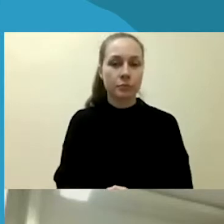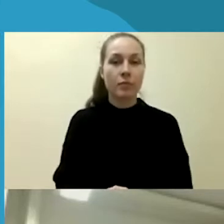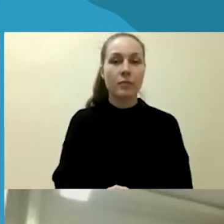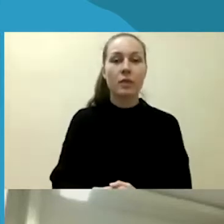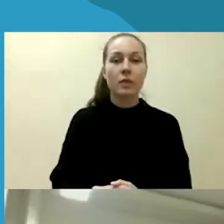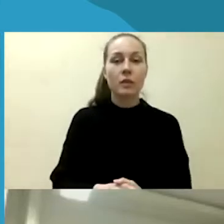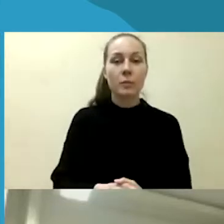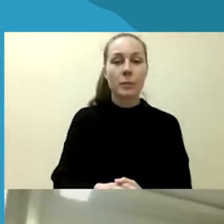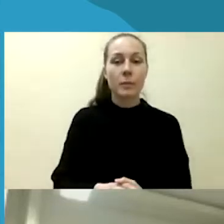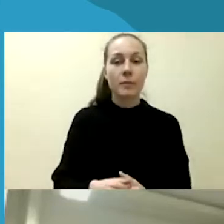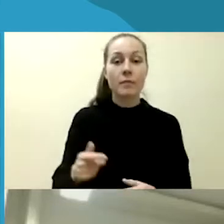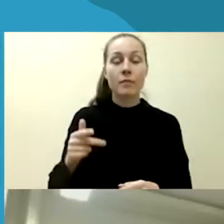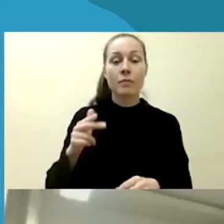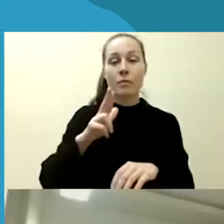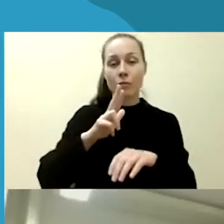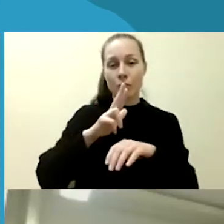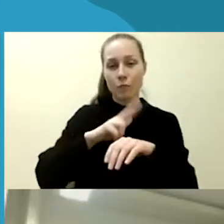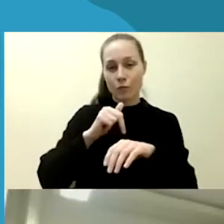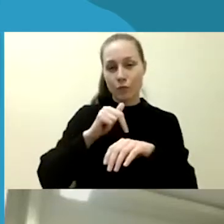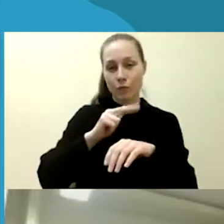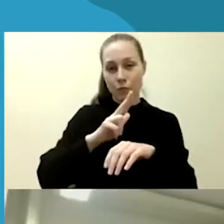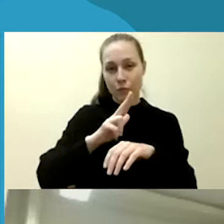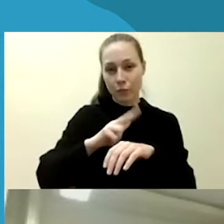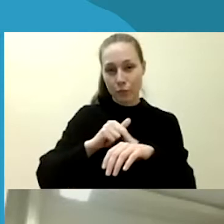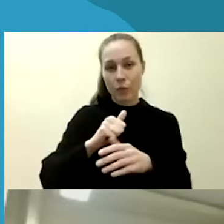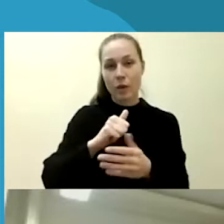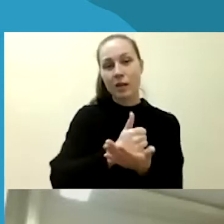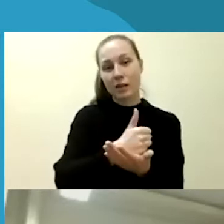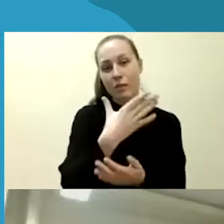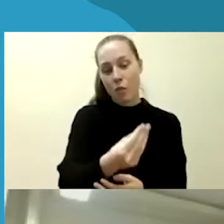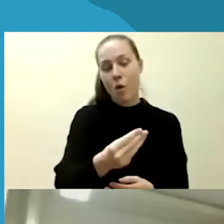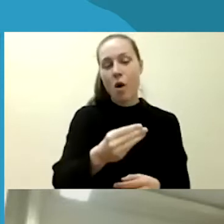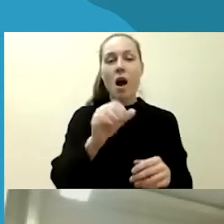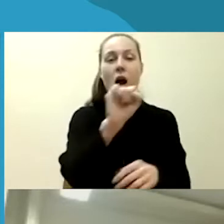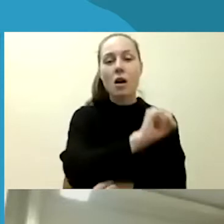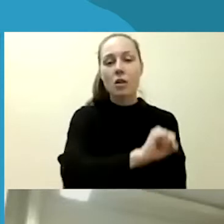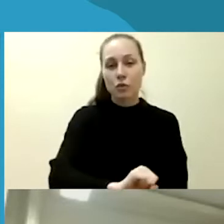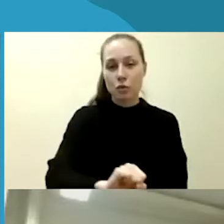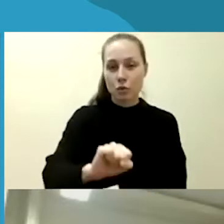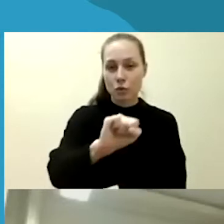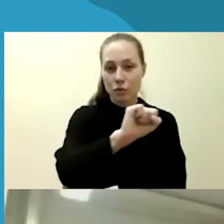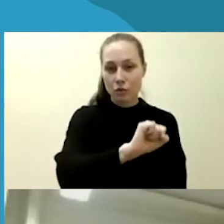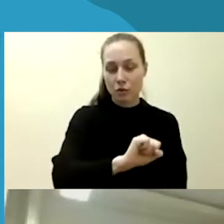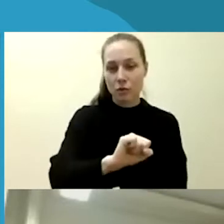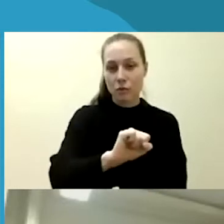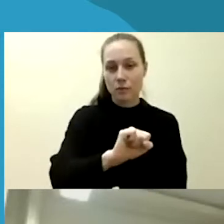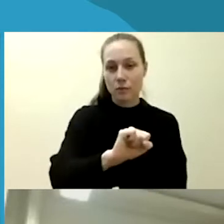Gay Police Association. After that, the chief inspector, Mrs. Karin Jöklad, took an